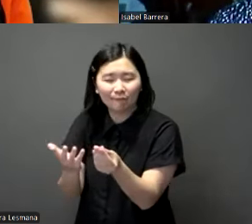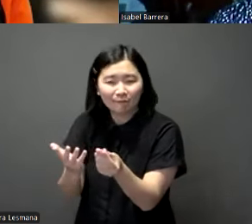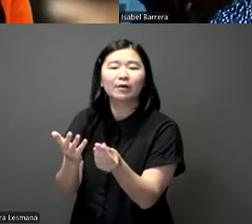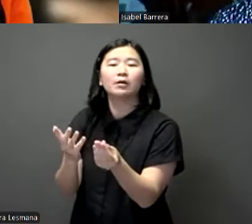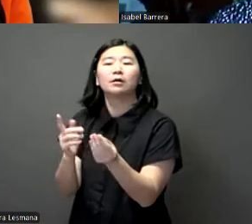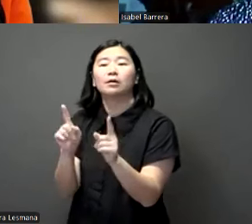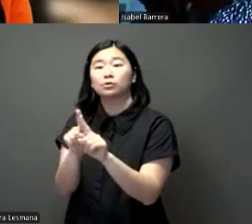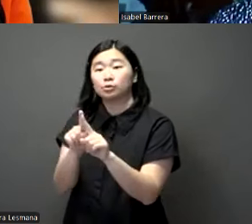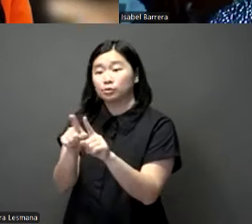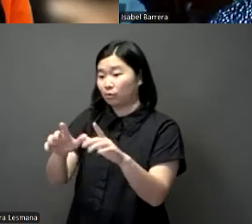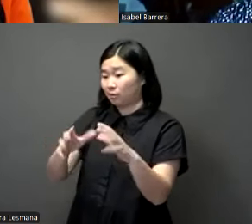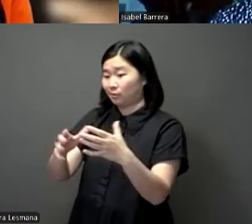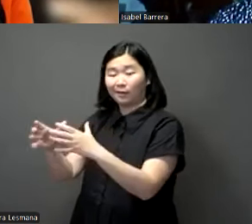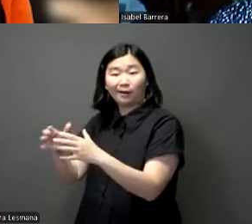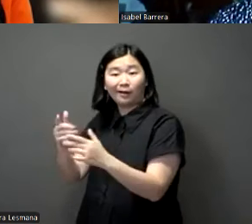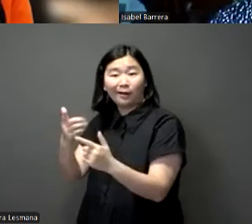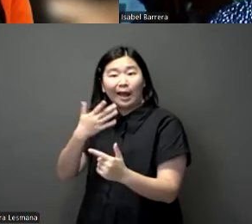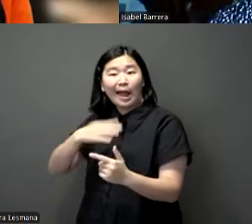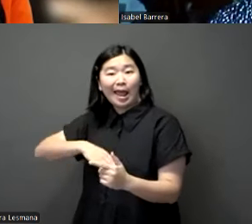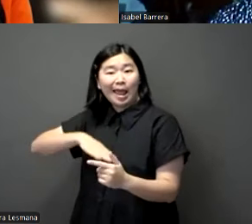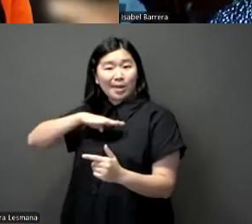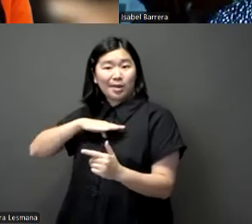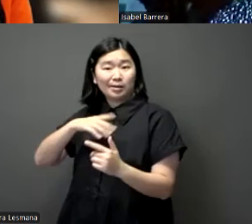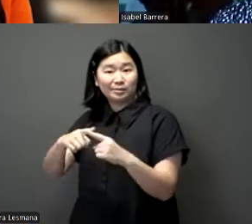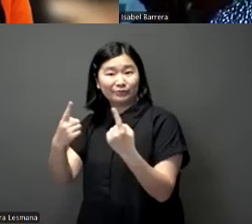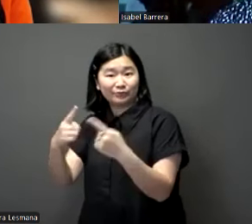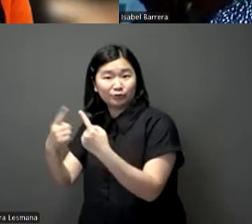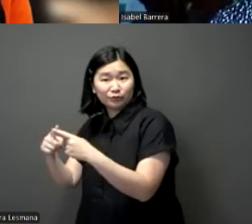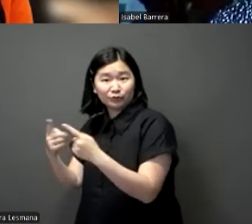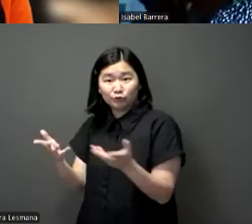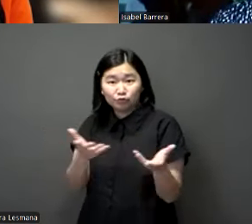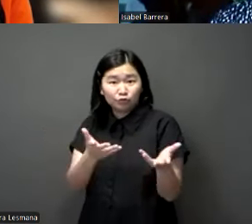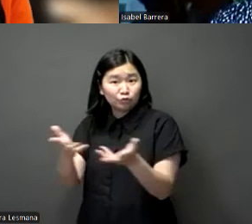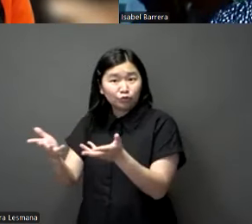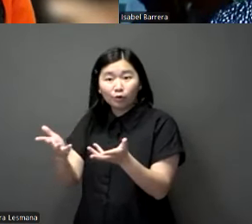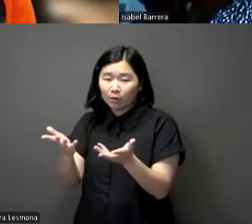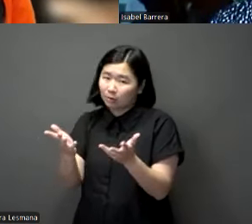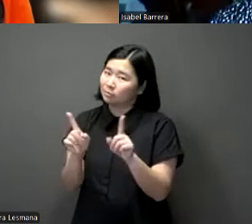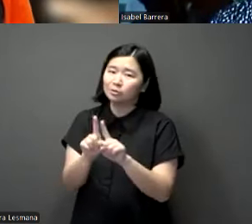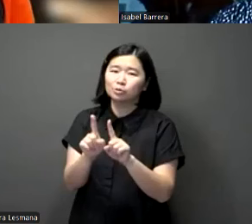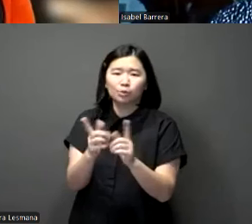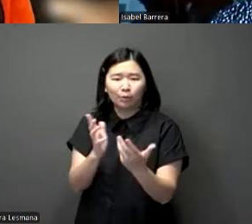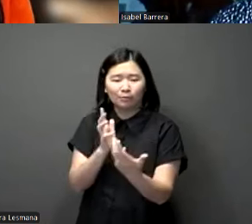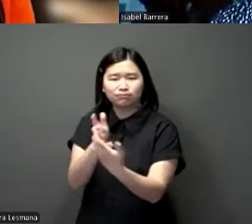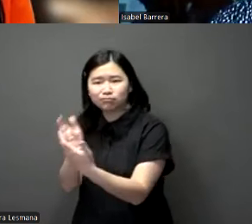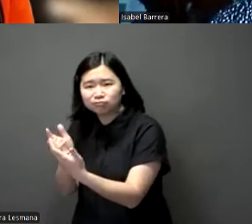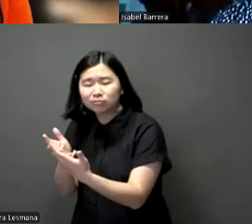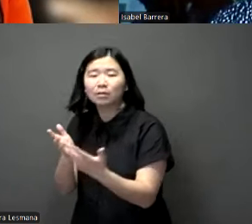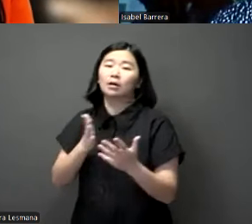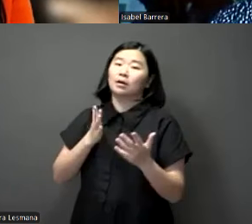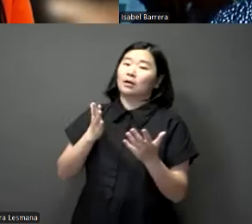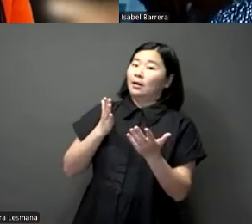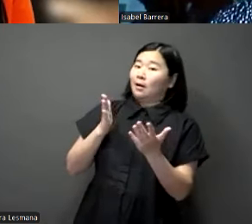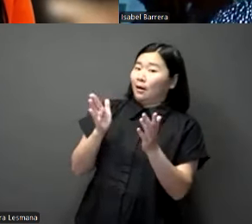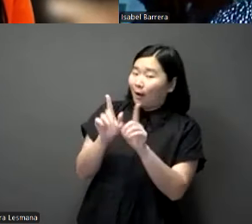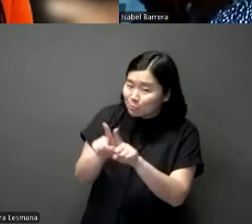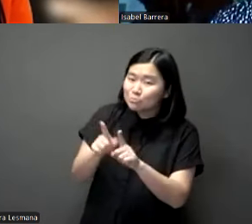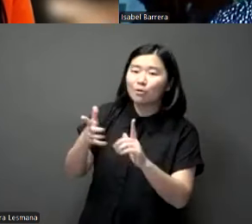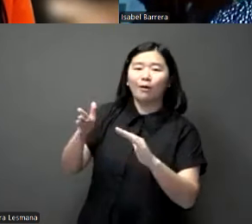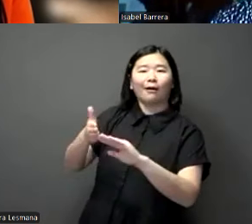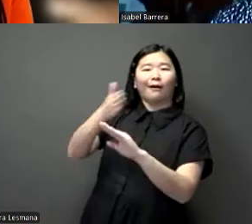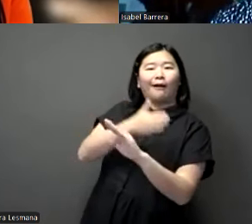this the strategy that will help us to eliminate, as they're all will add